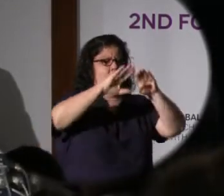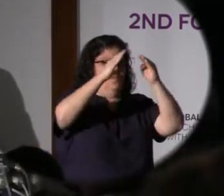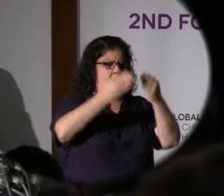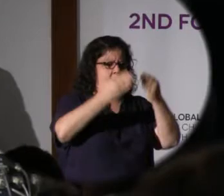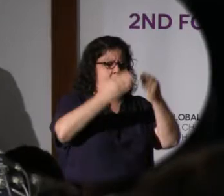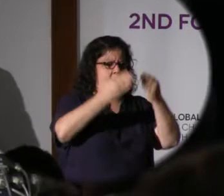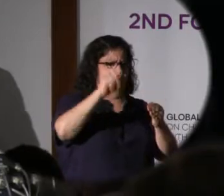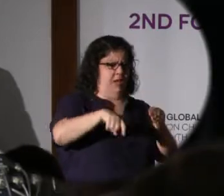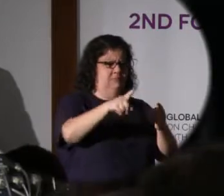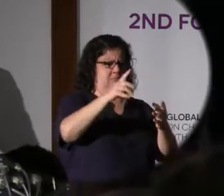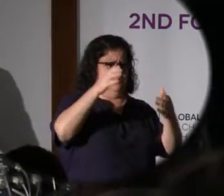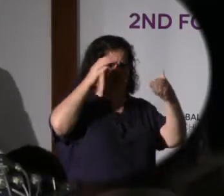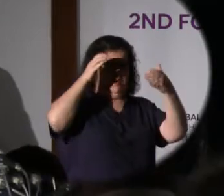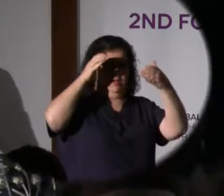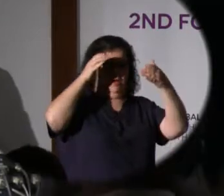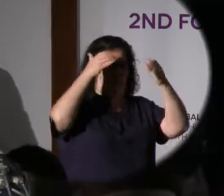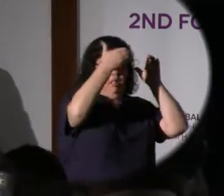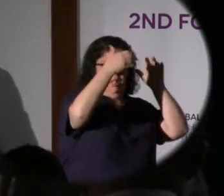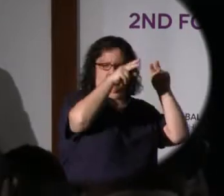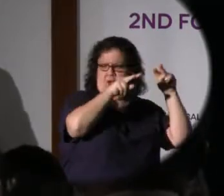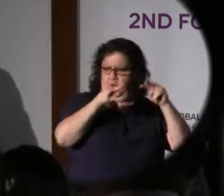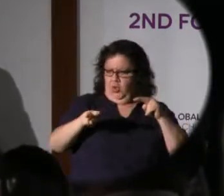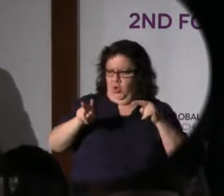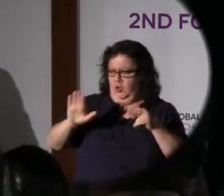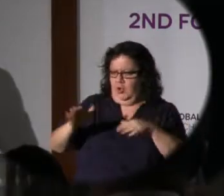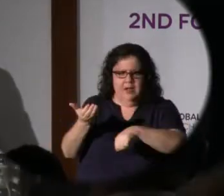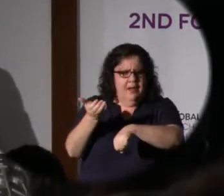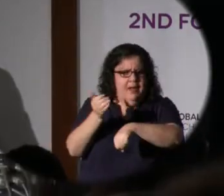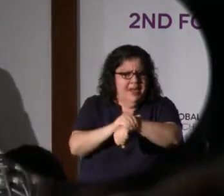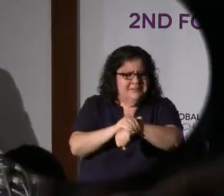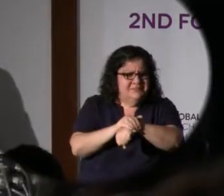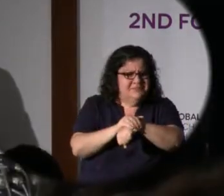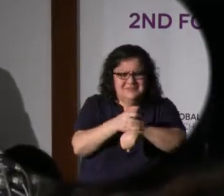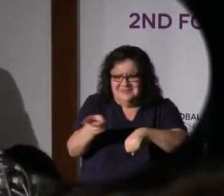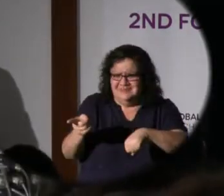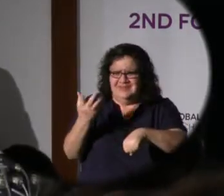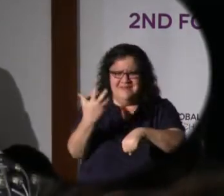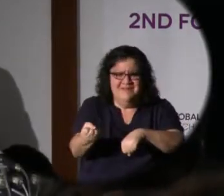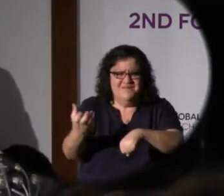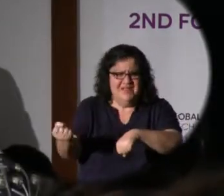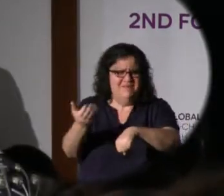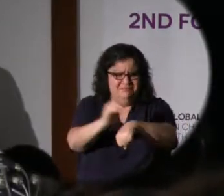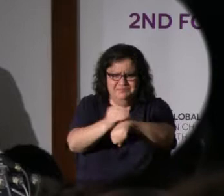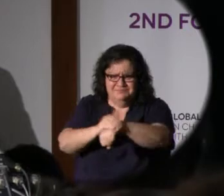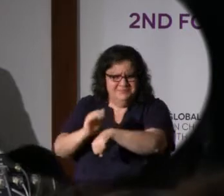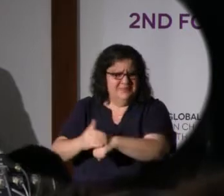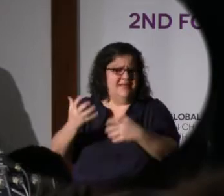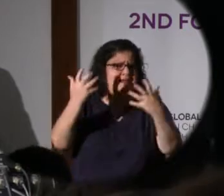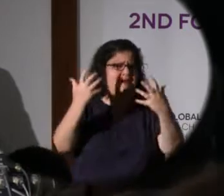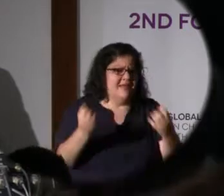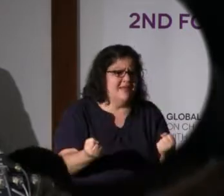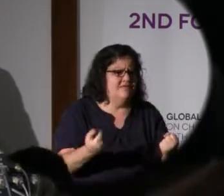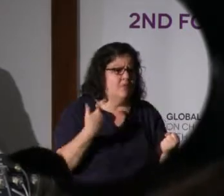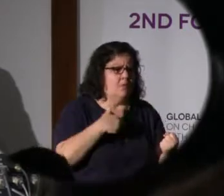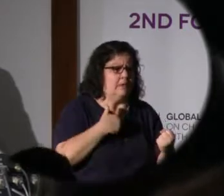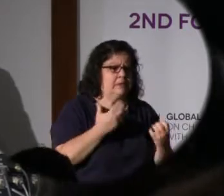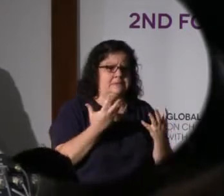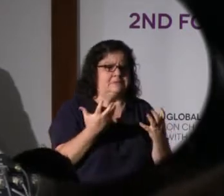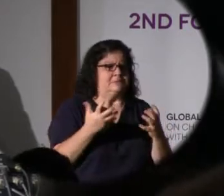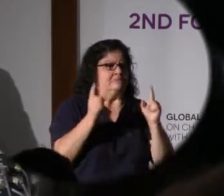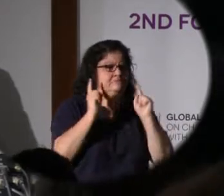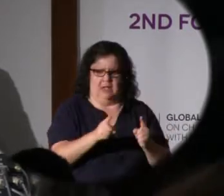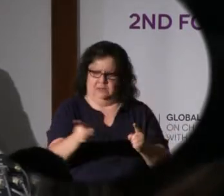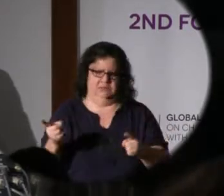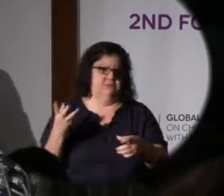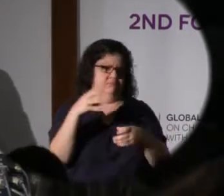don't exist, that they're not valuable, that we don't need them, because we do need them. And with your